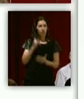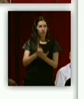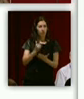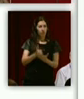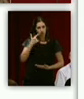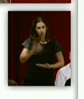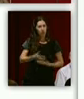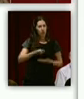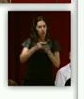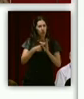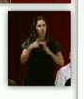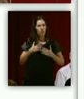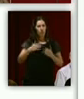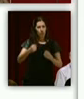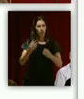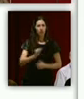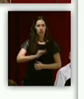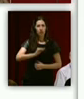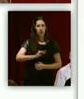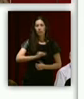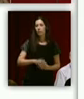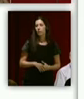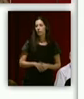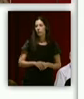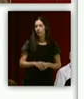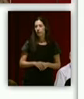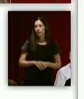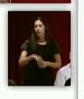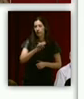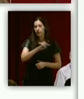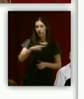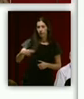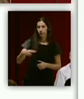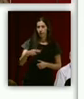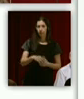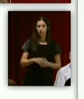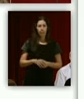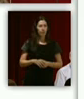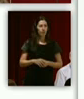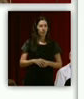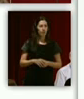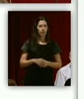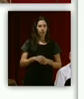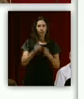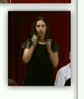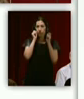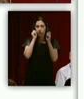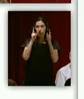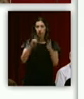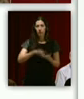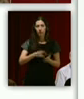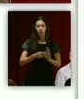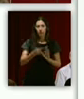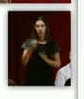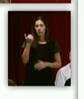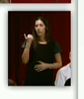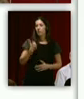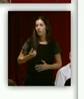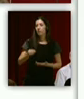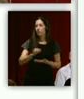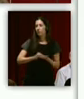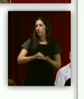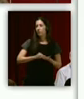encourage you to come to the demo tomorrow, because this system is very striking. So this is the result now. Technically, we thought that we